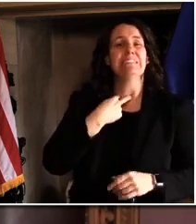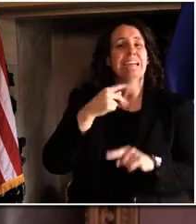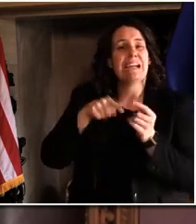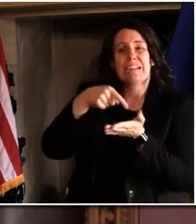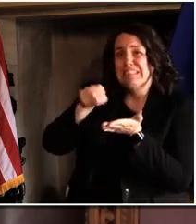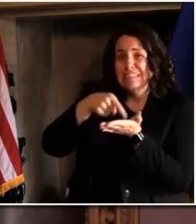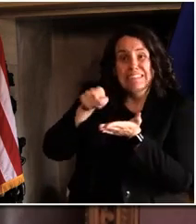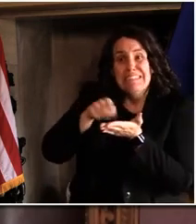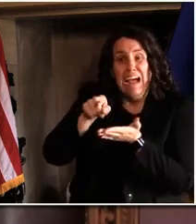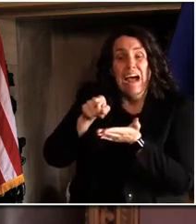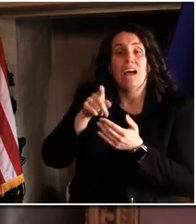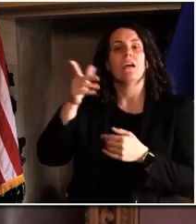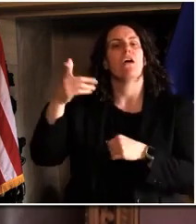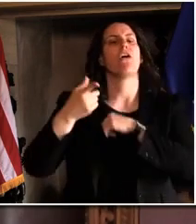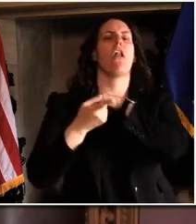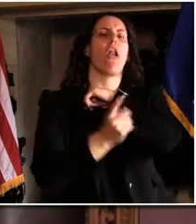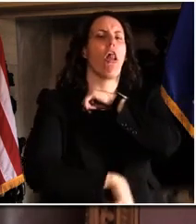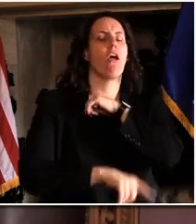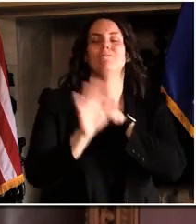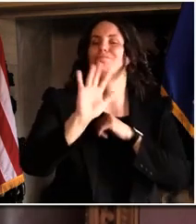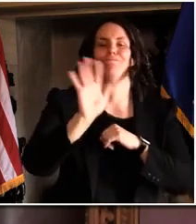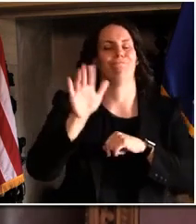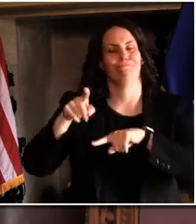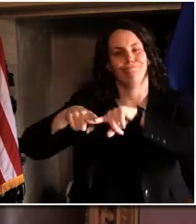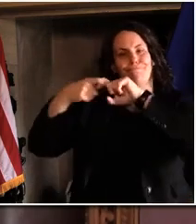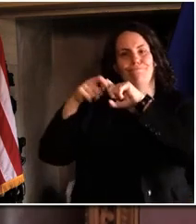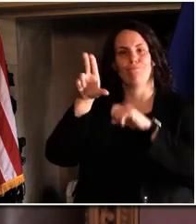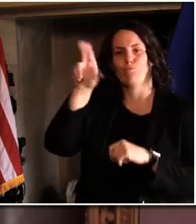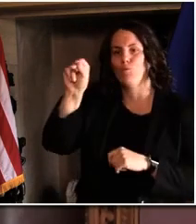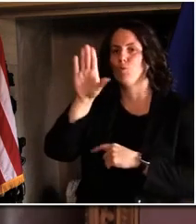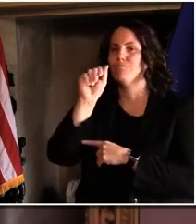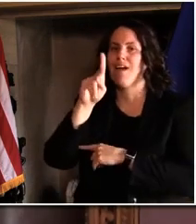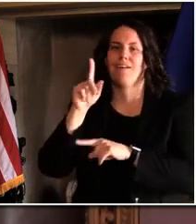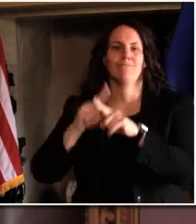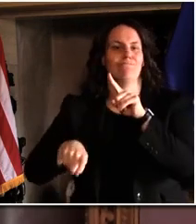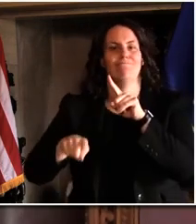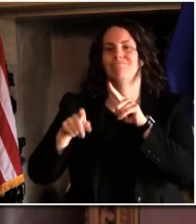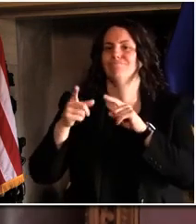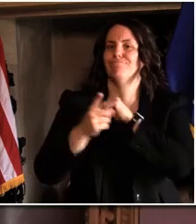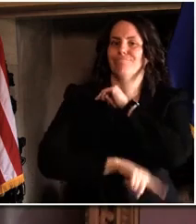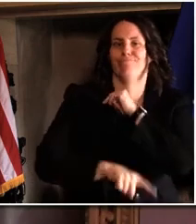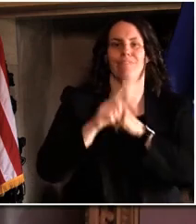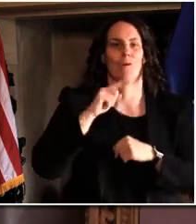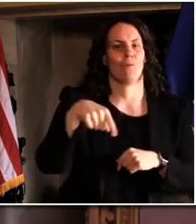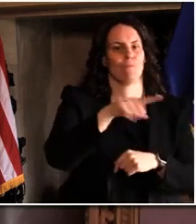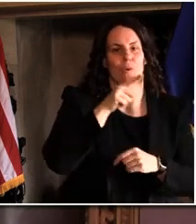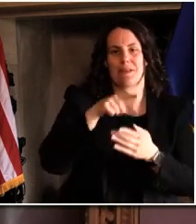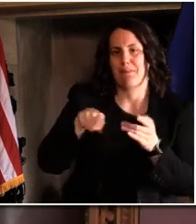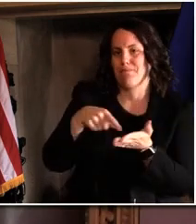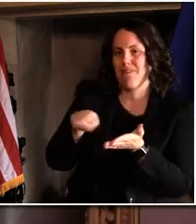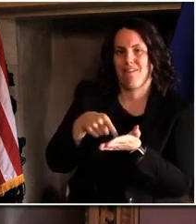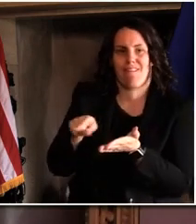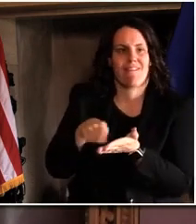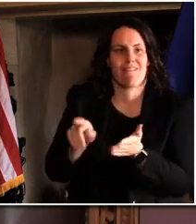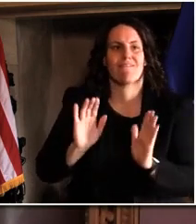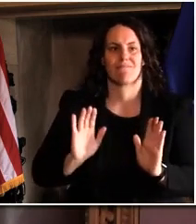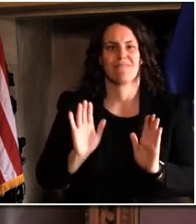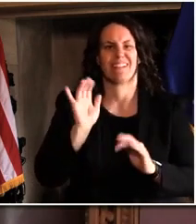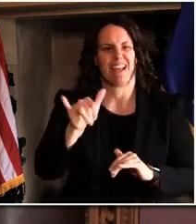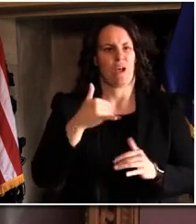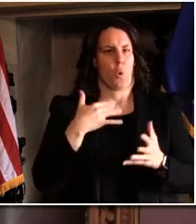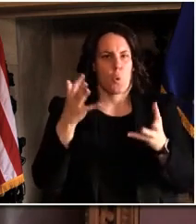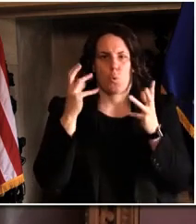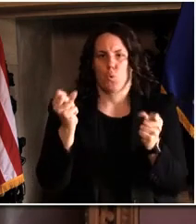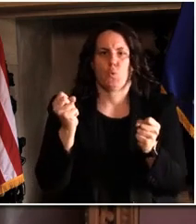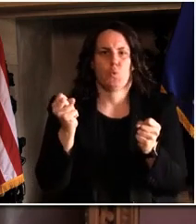able to continue to meet their financial obligations are expected to do so. This order does not in